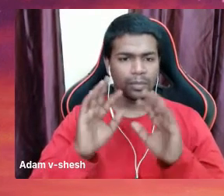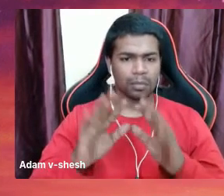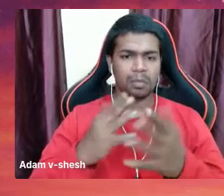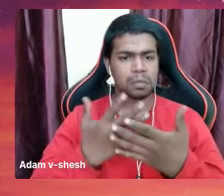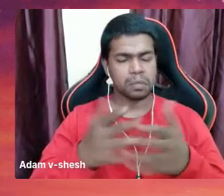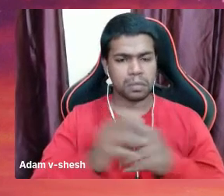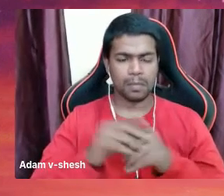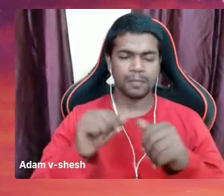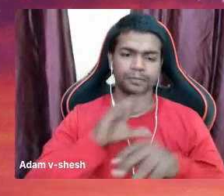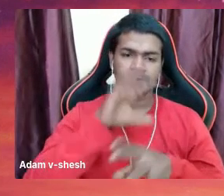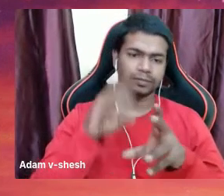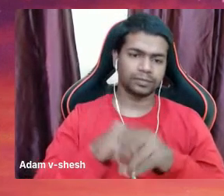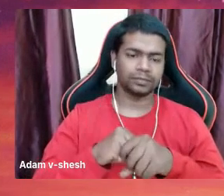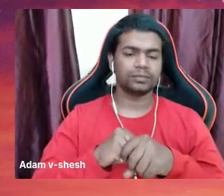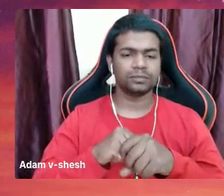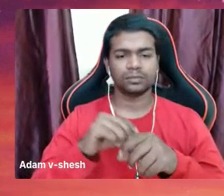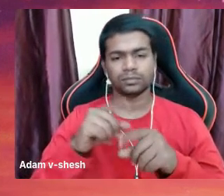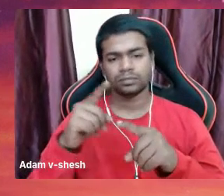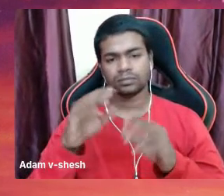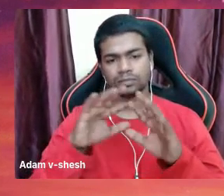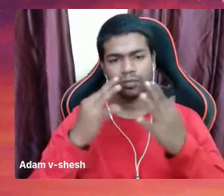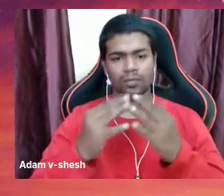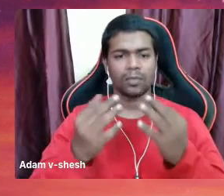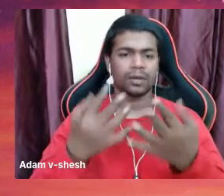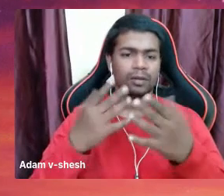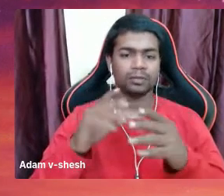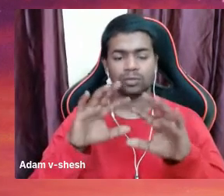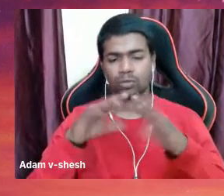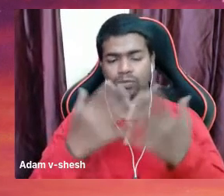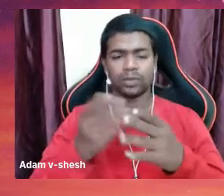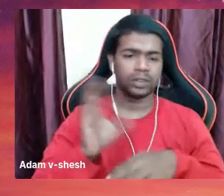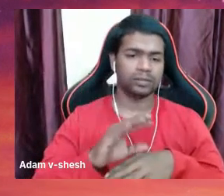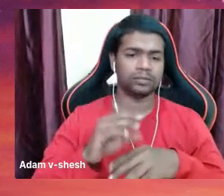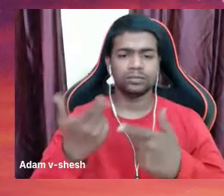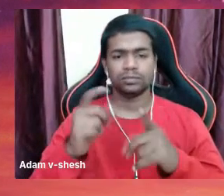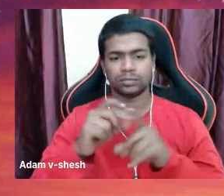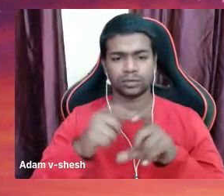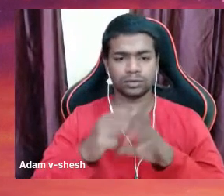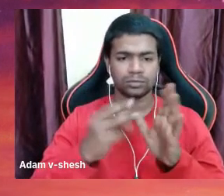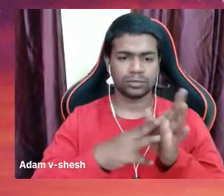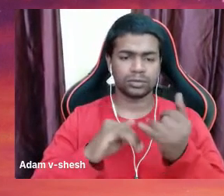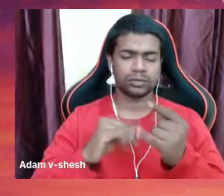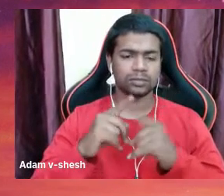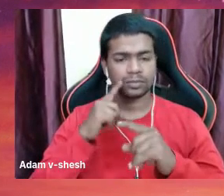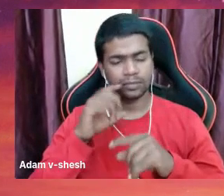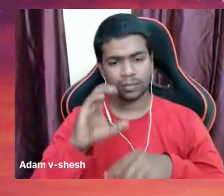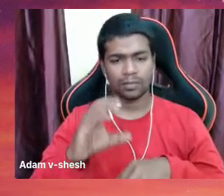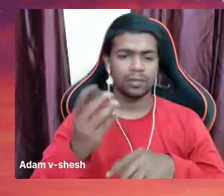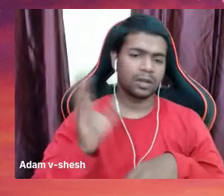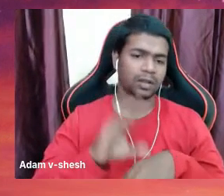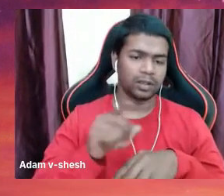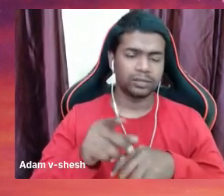We have all the ingredients. We have global talent, global capital, domestic capital, a hugely